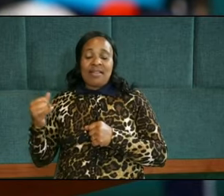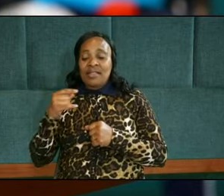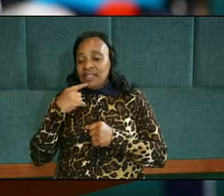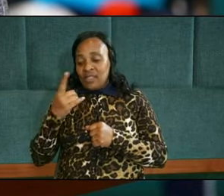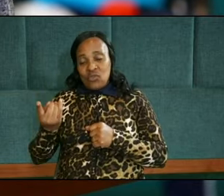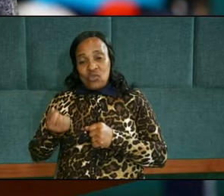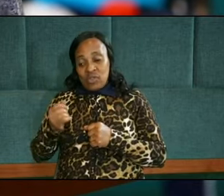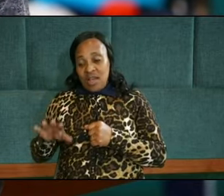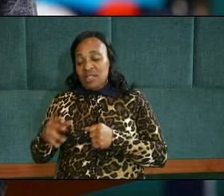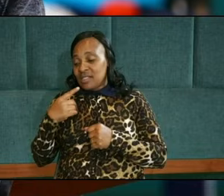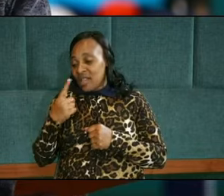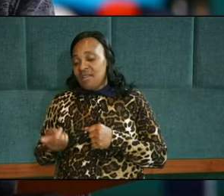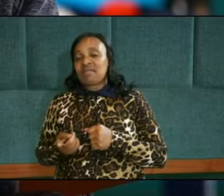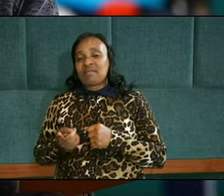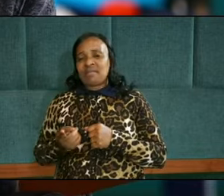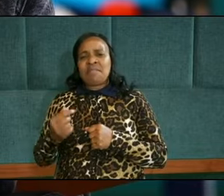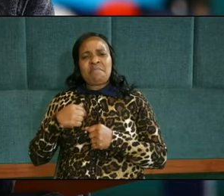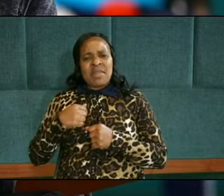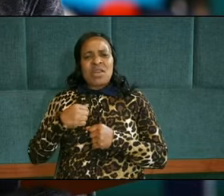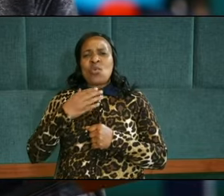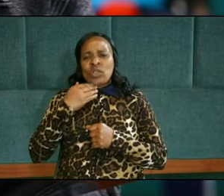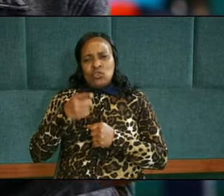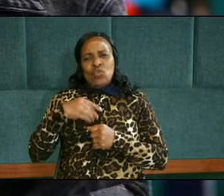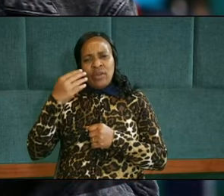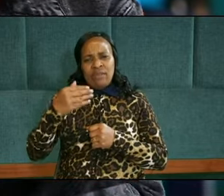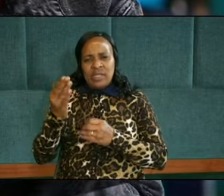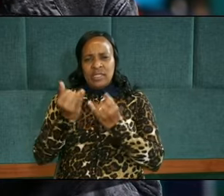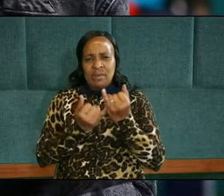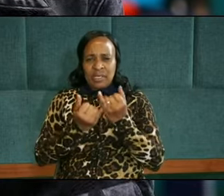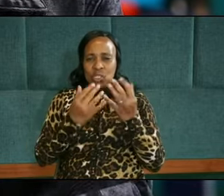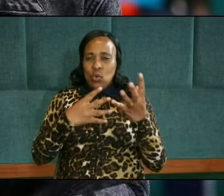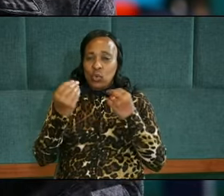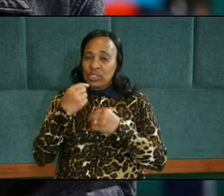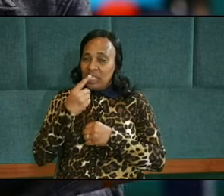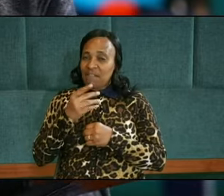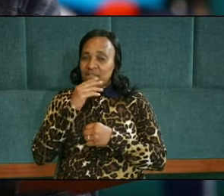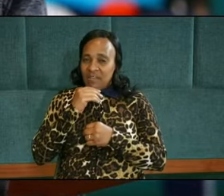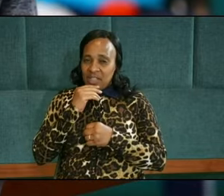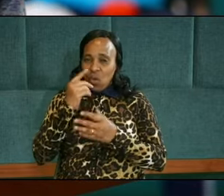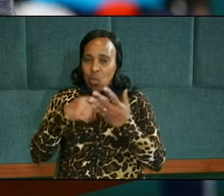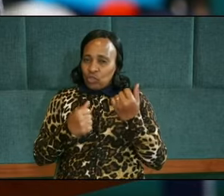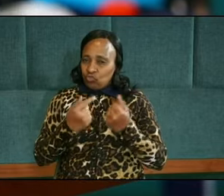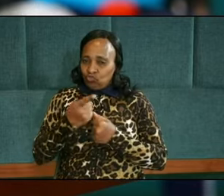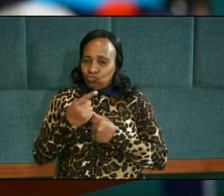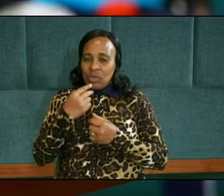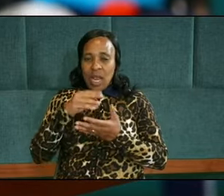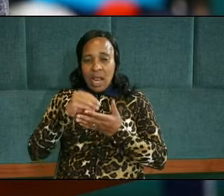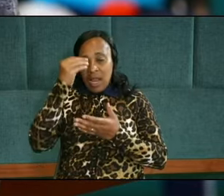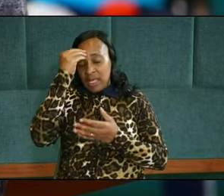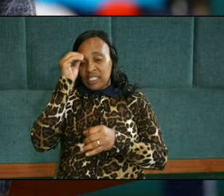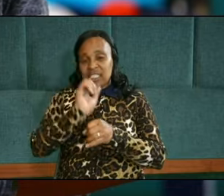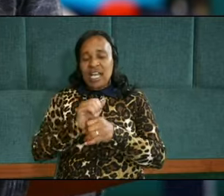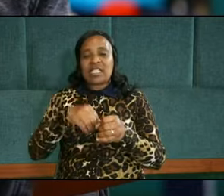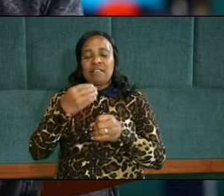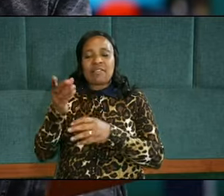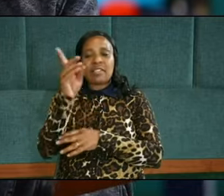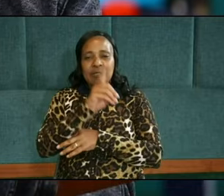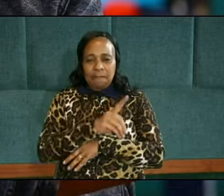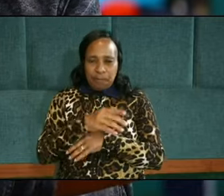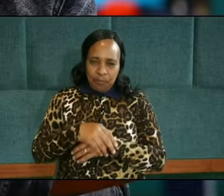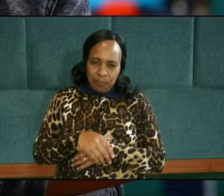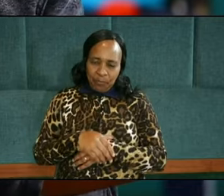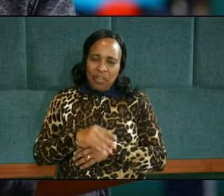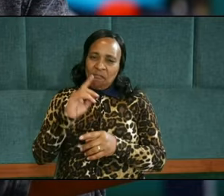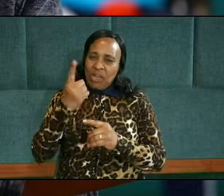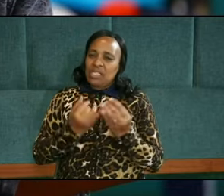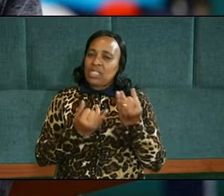"Mefuma, I want you every Sabbath to go tell your father what you learned at church that day." So the first